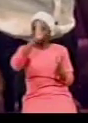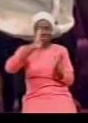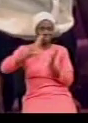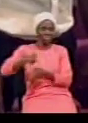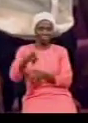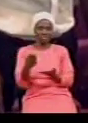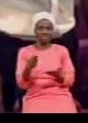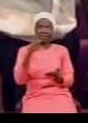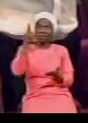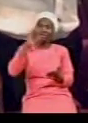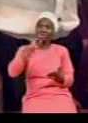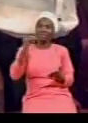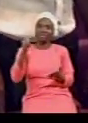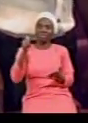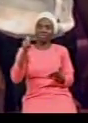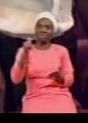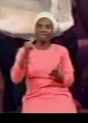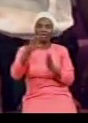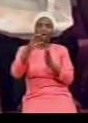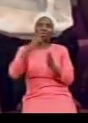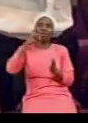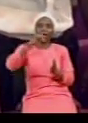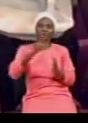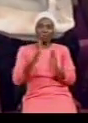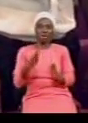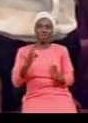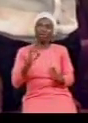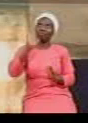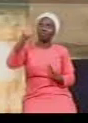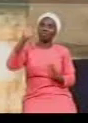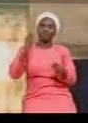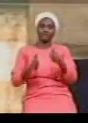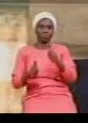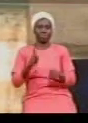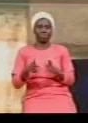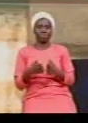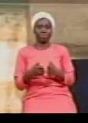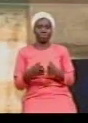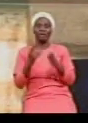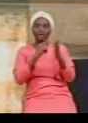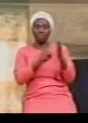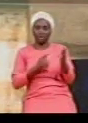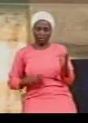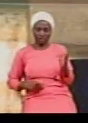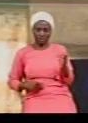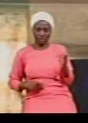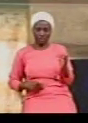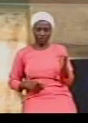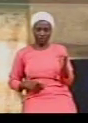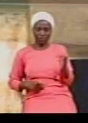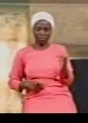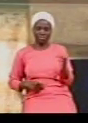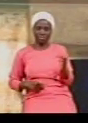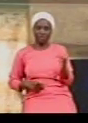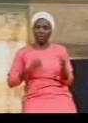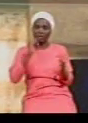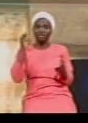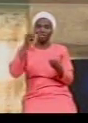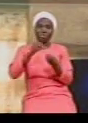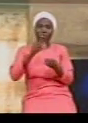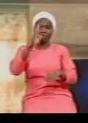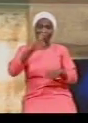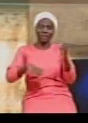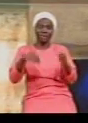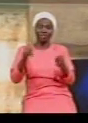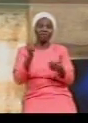the commander of his people. The Lord is more than a conqueror.